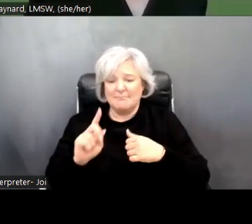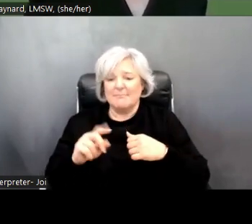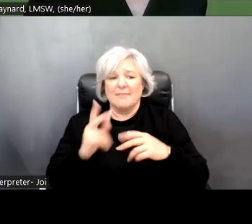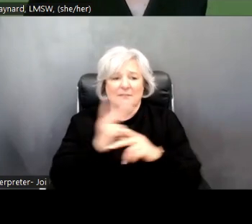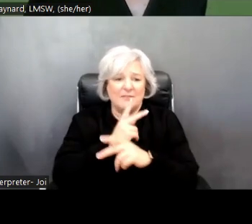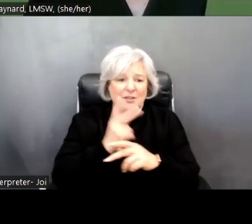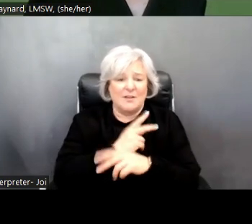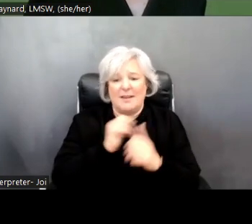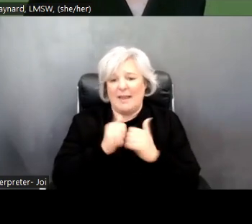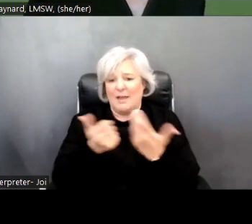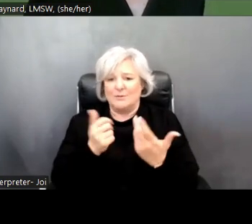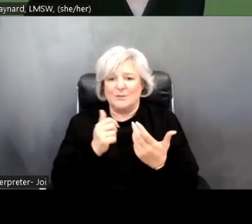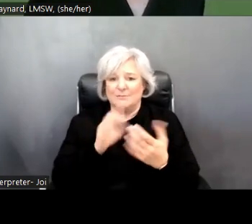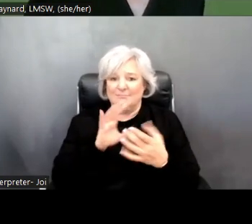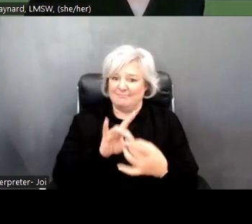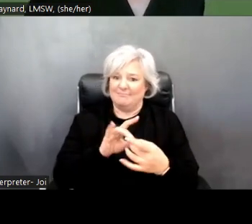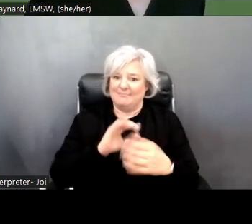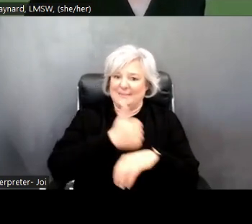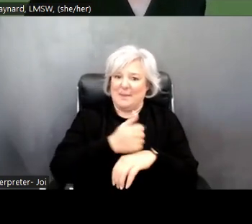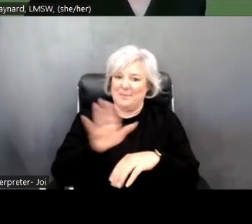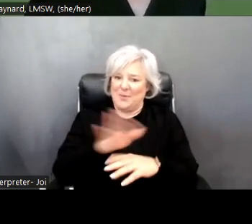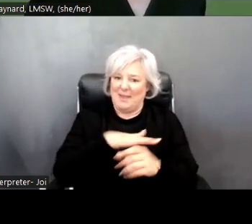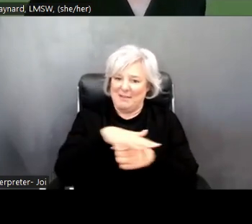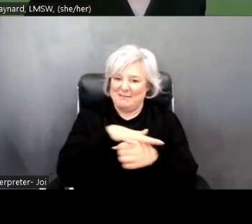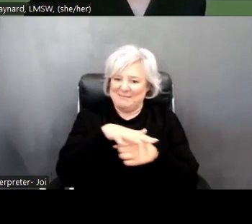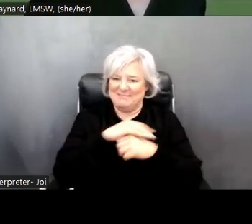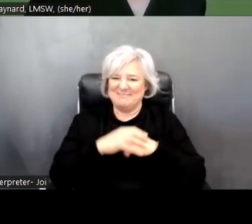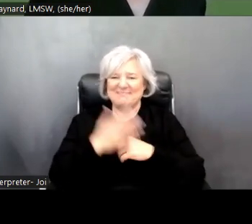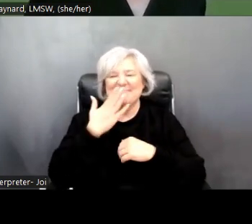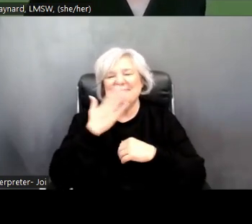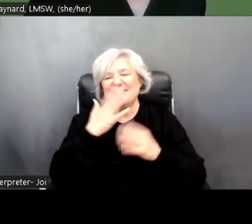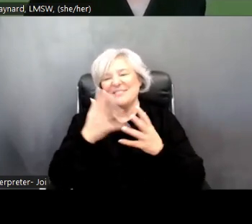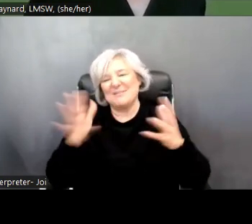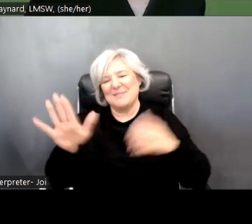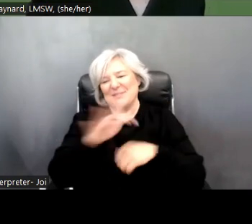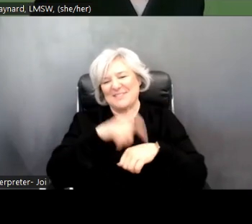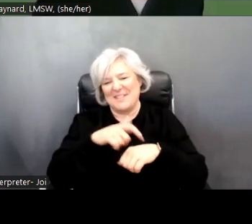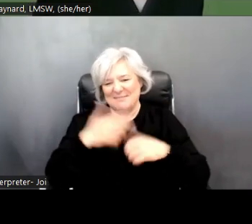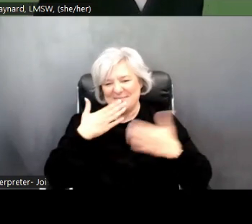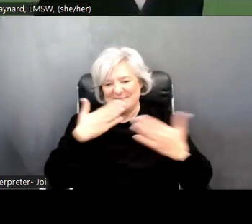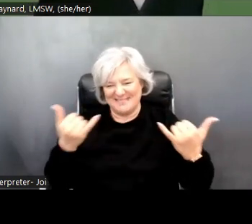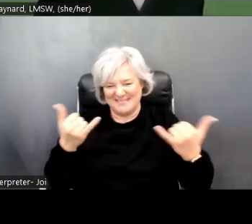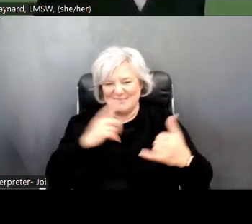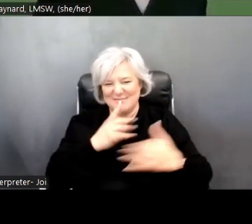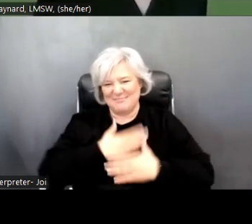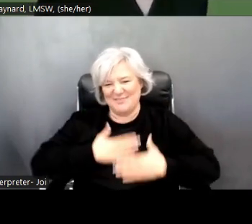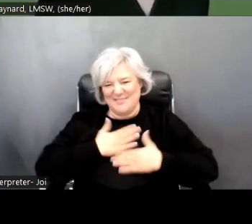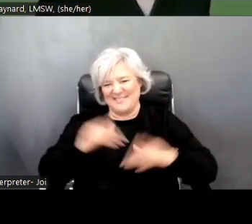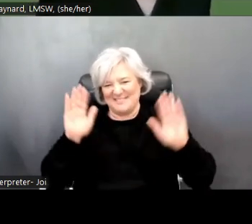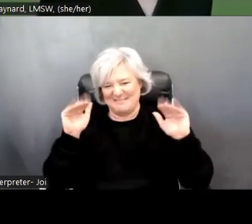how to implement in your area. Yes, indeed. Thank you so much for your time today. I really appreciate it.